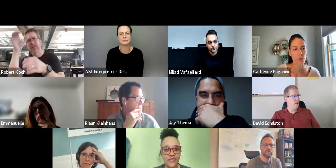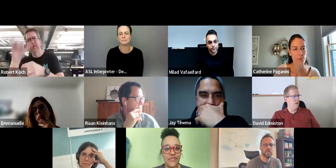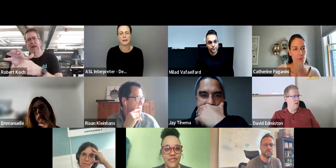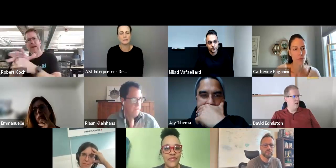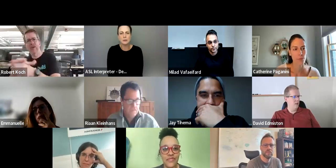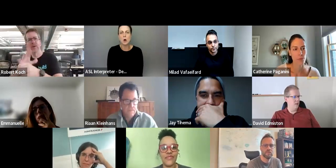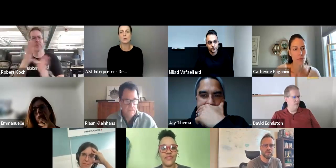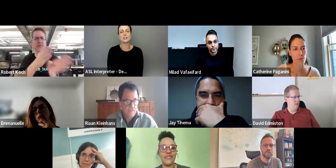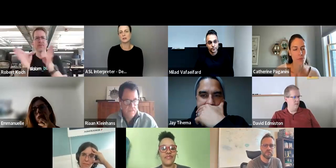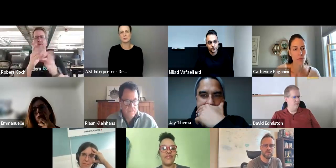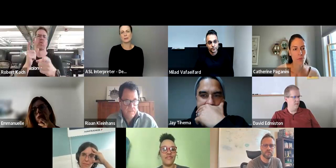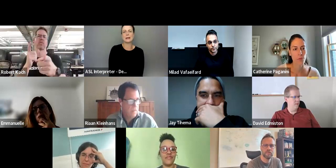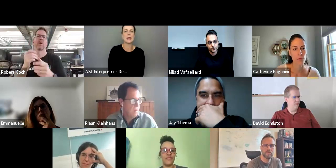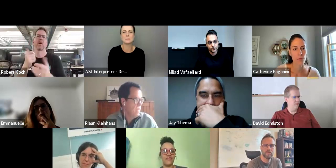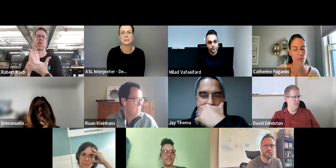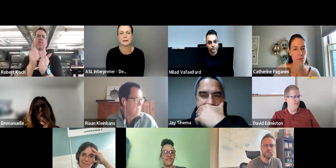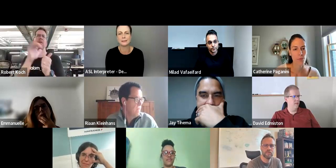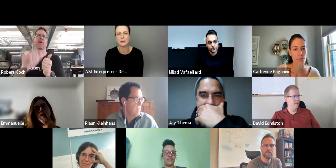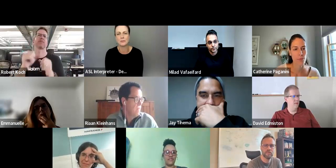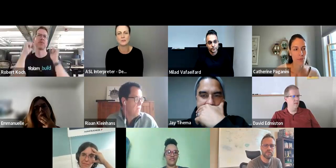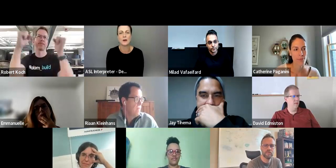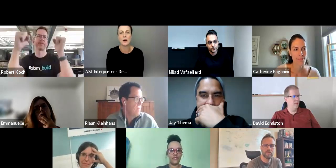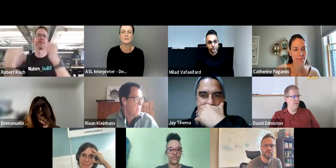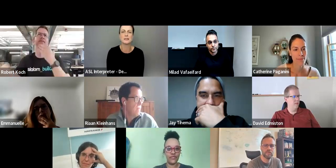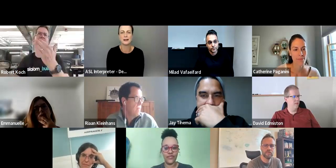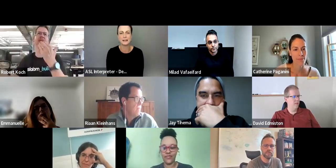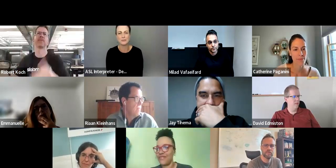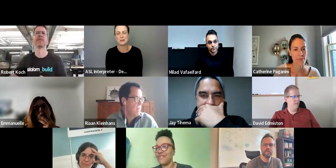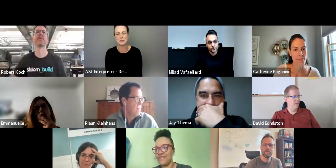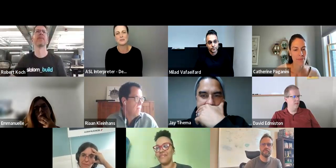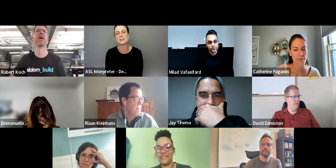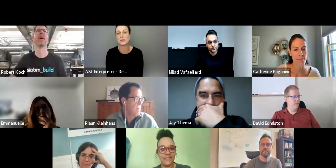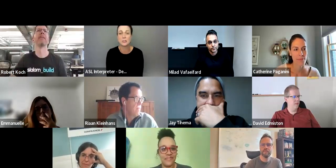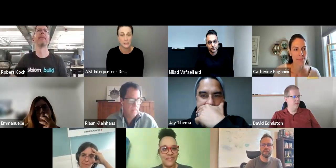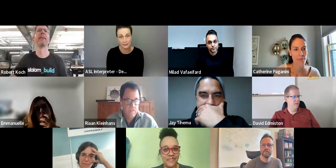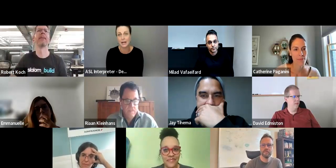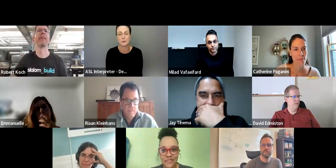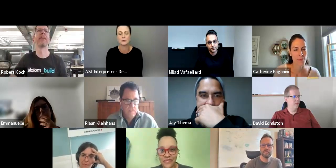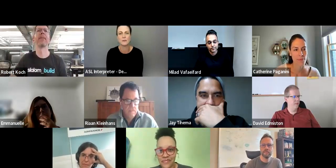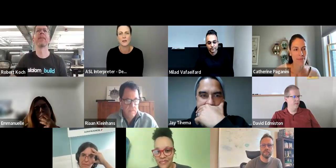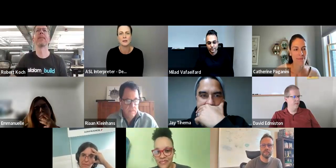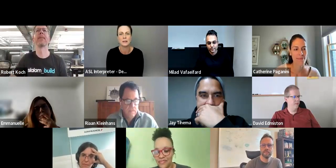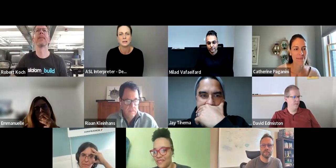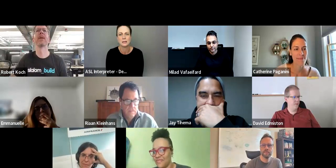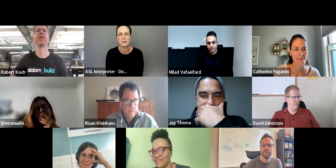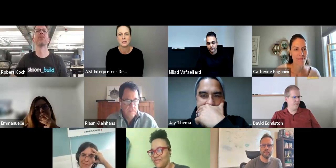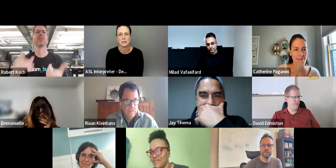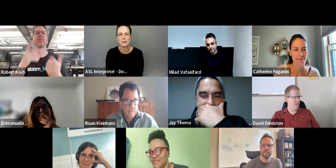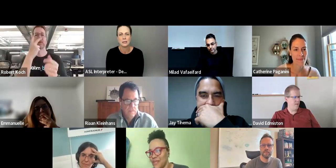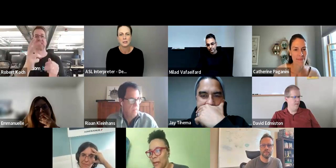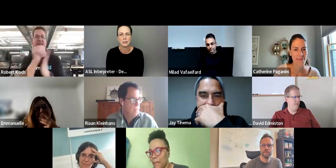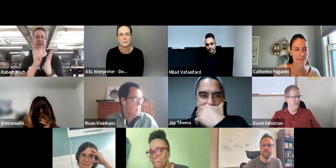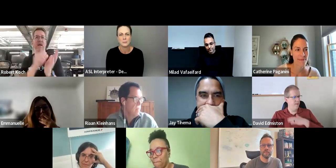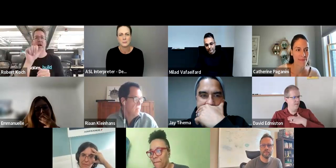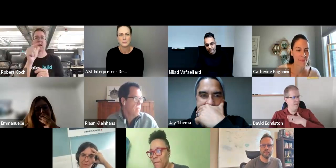connections and know she knows everybody's names and all of the information about that. So thank you again, Catherine, for all that.